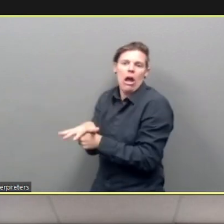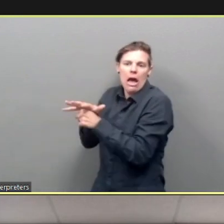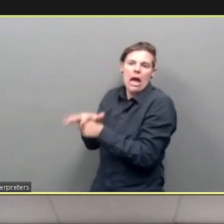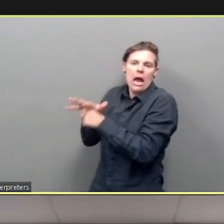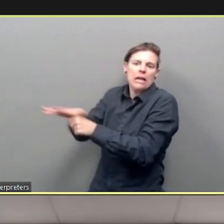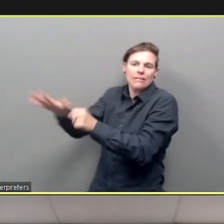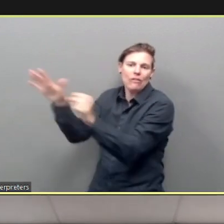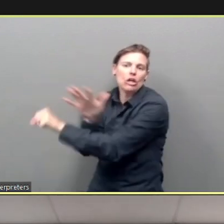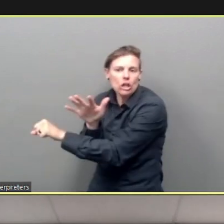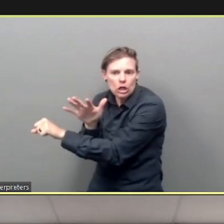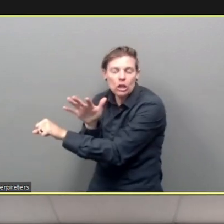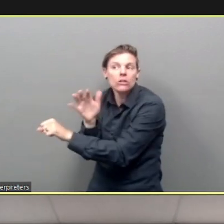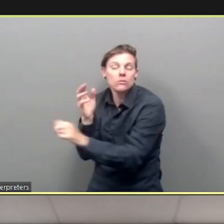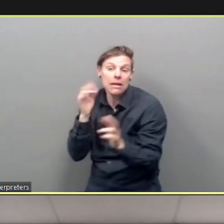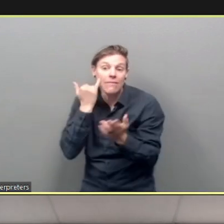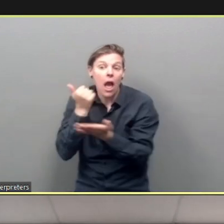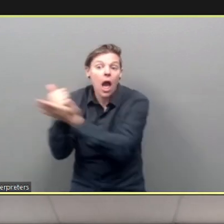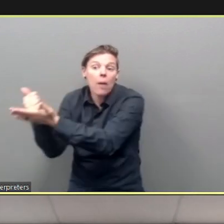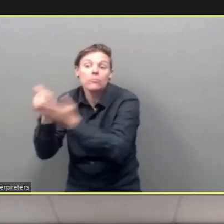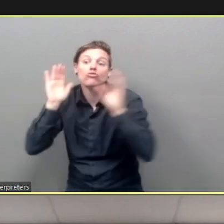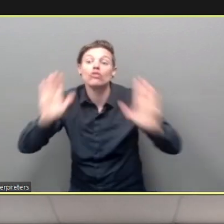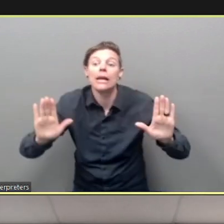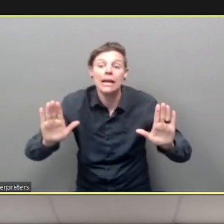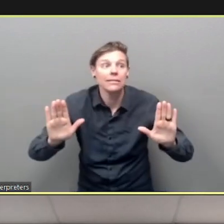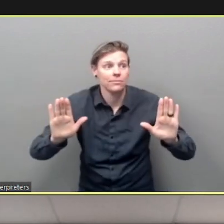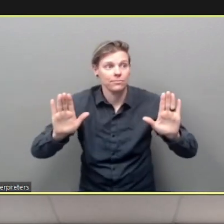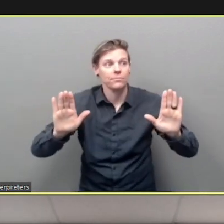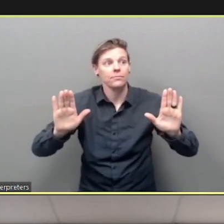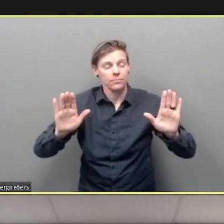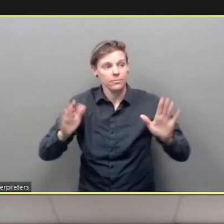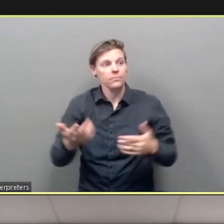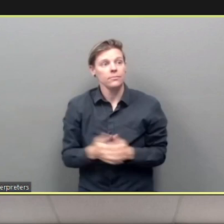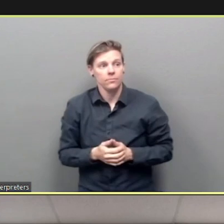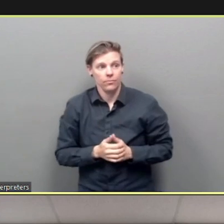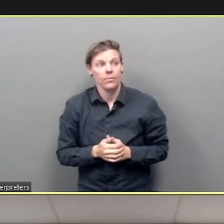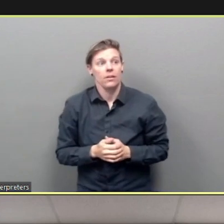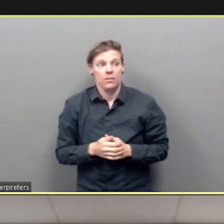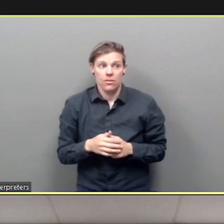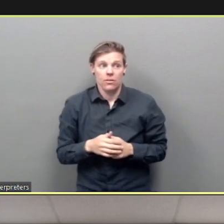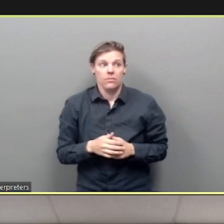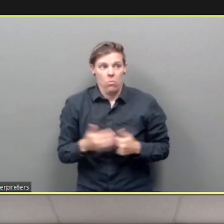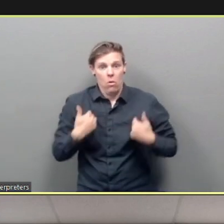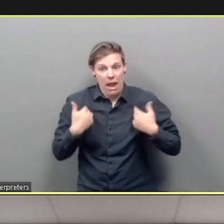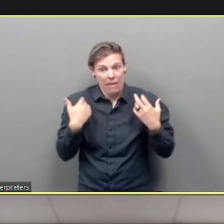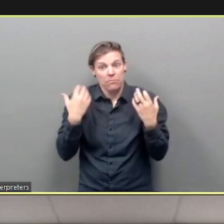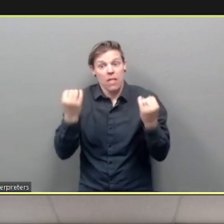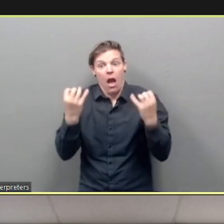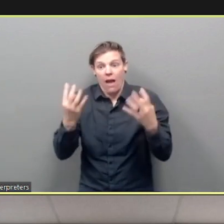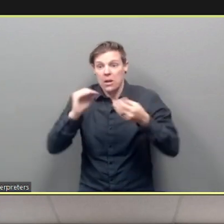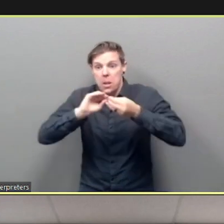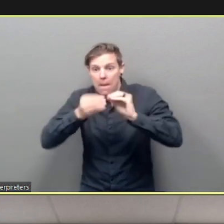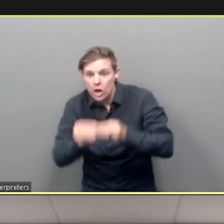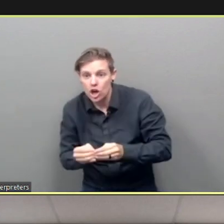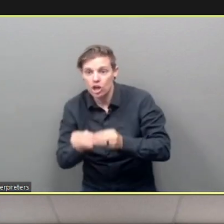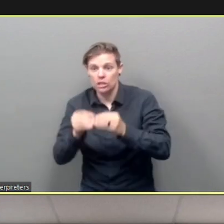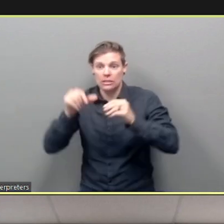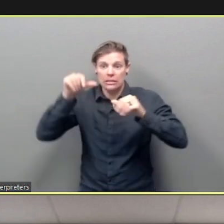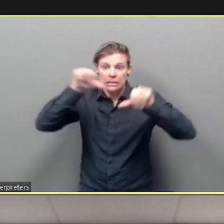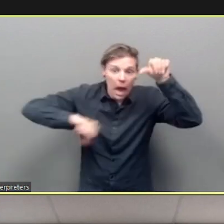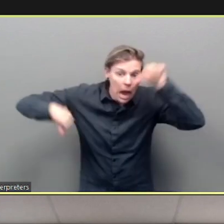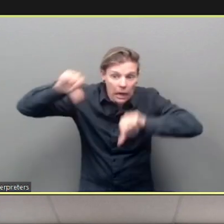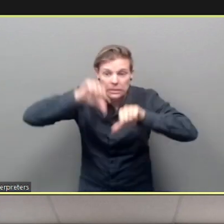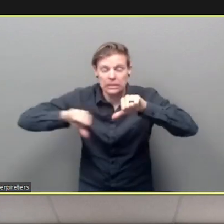need supplied in massive quantities so that any provider in the state, doctor,